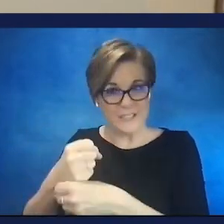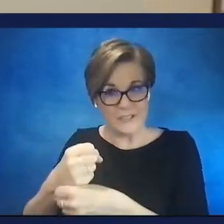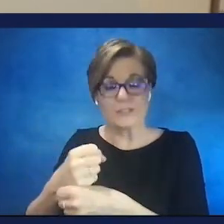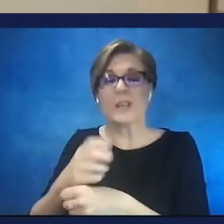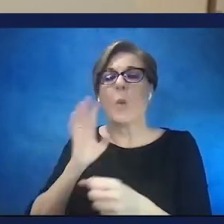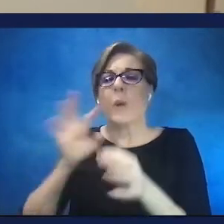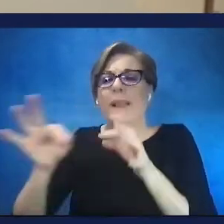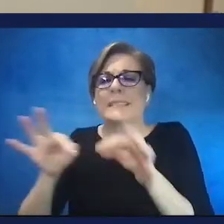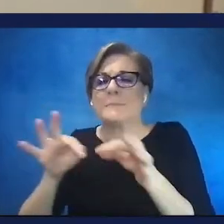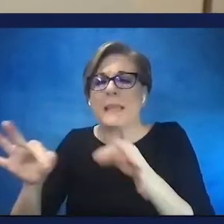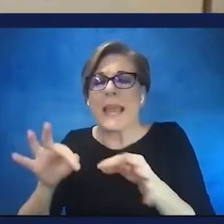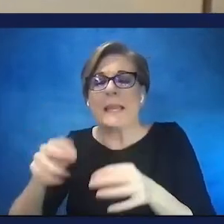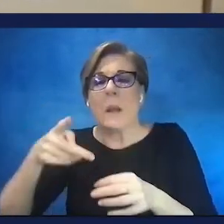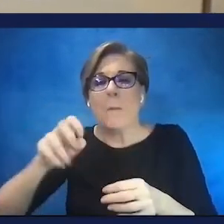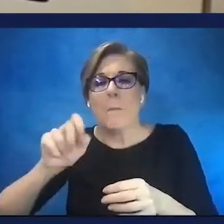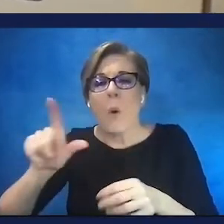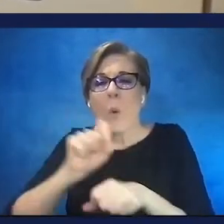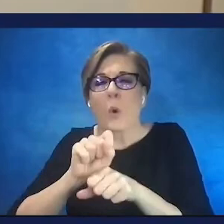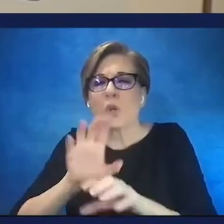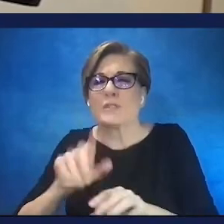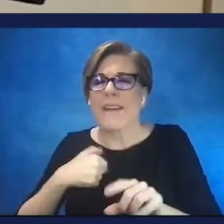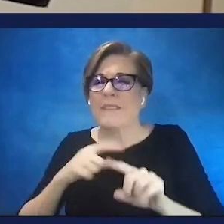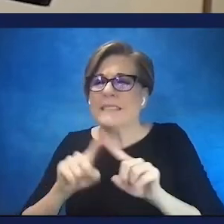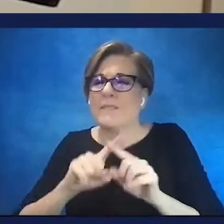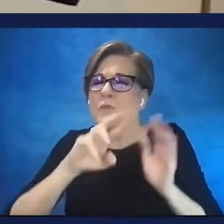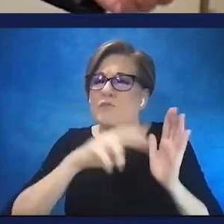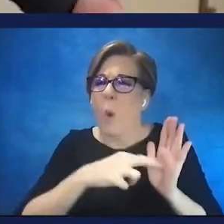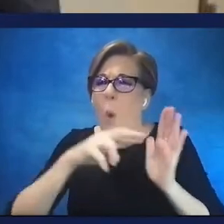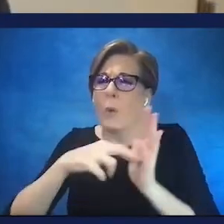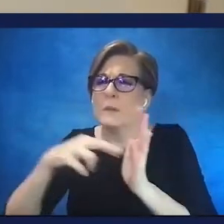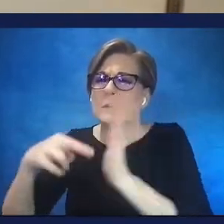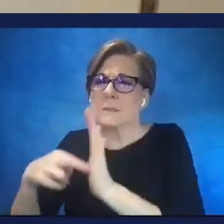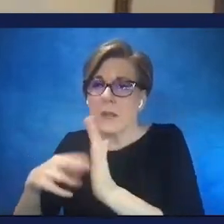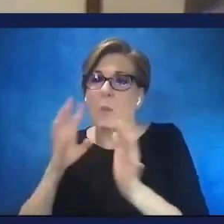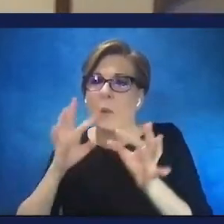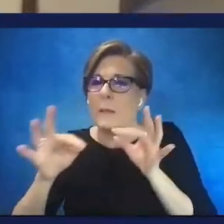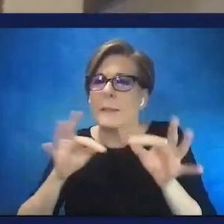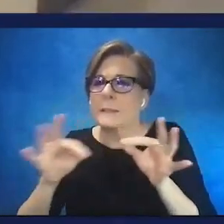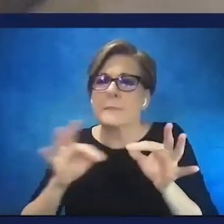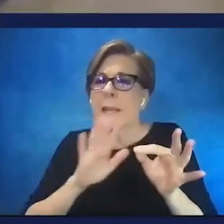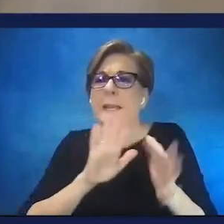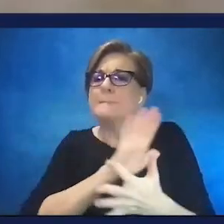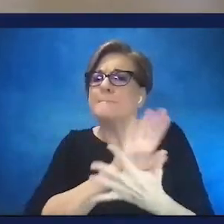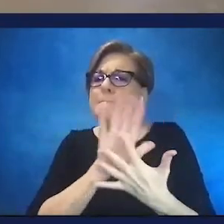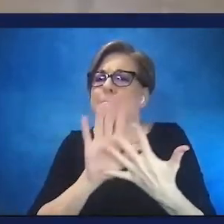the different roles those poll workers will play in the voting location. So if you follow me.